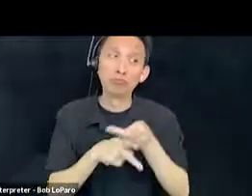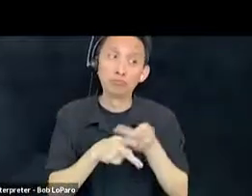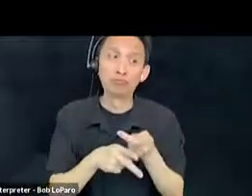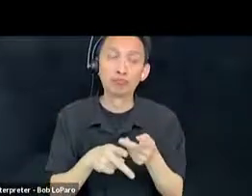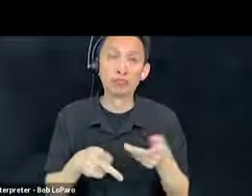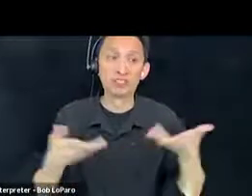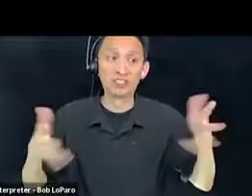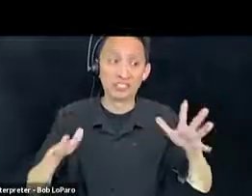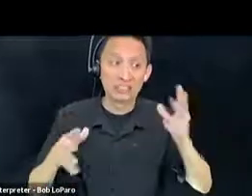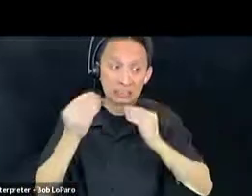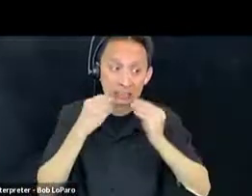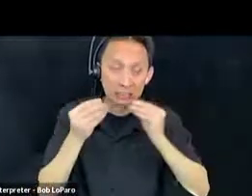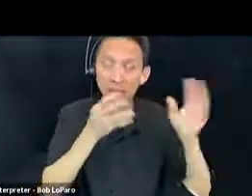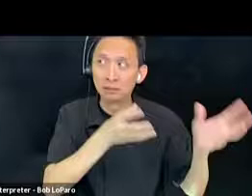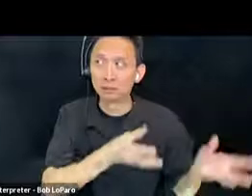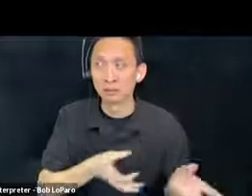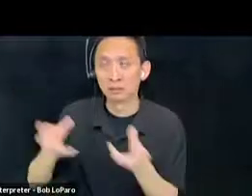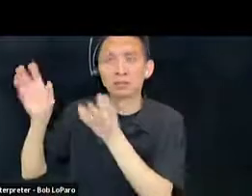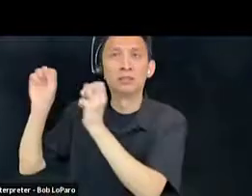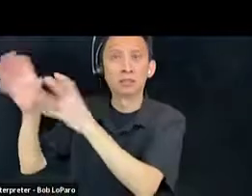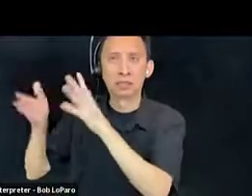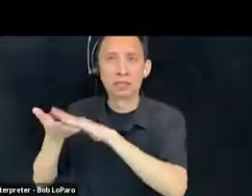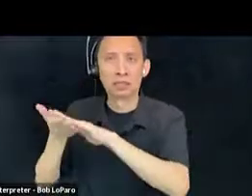for a child that might need some bigger items.